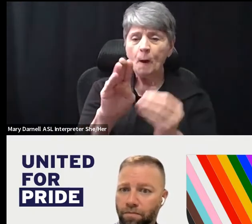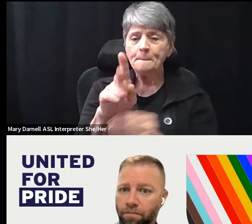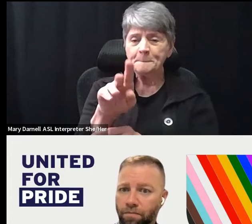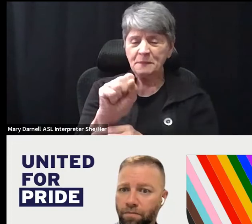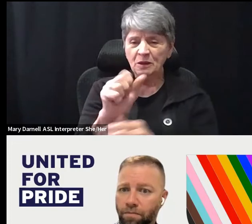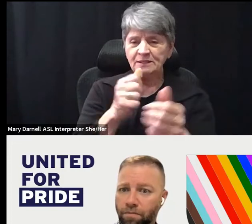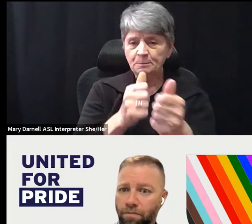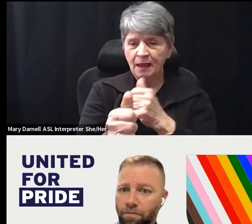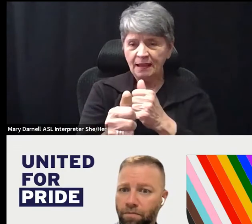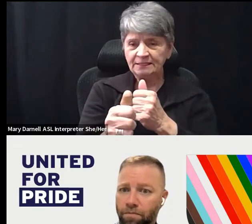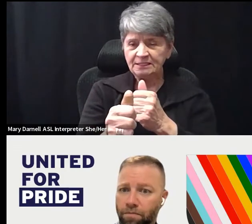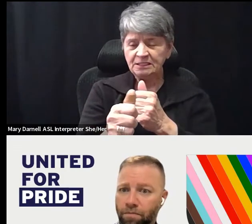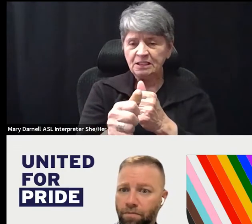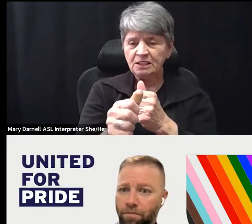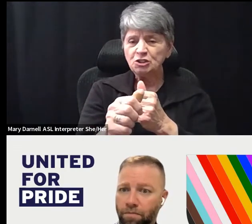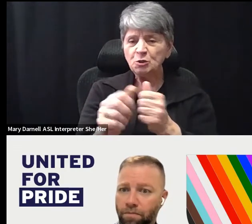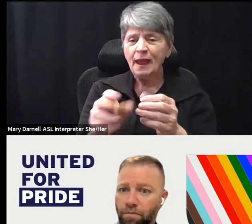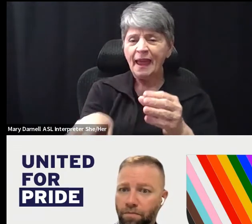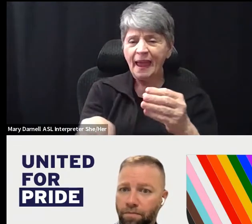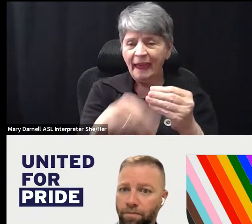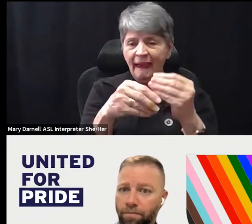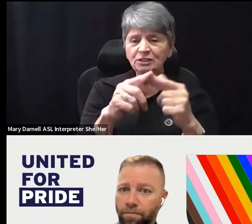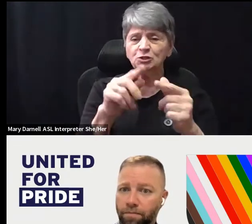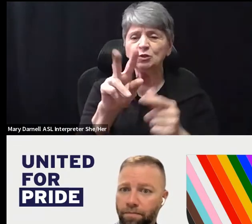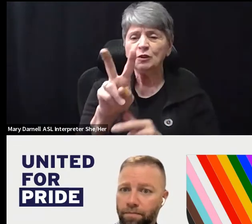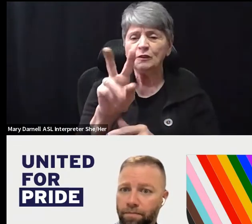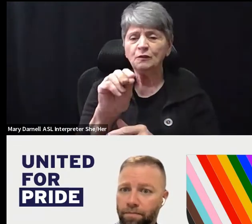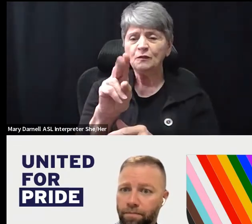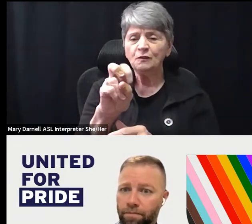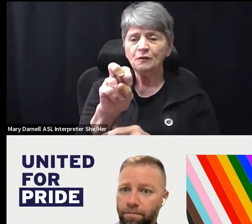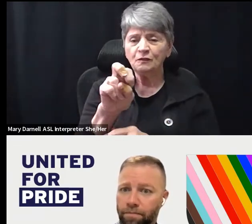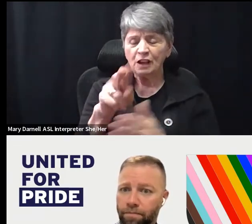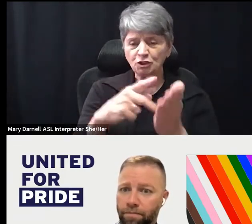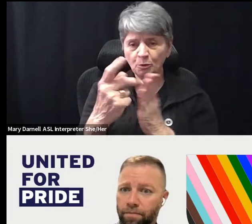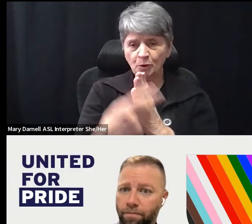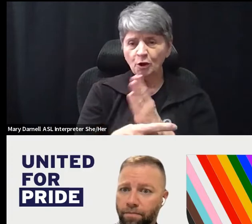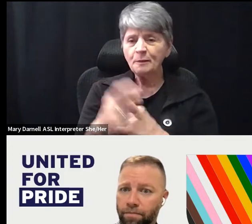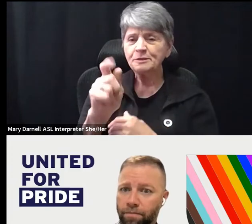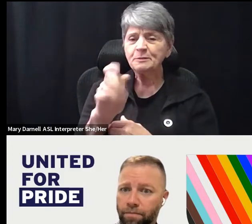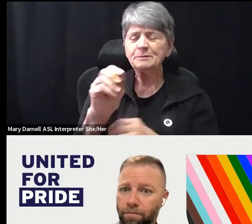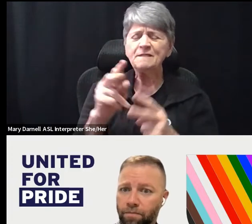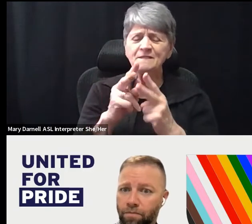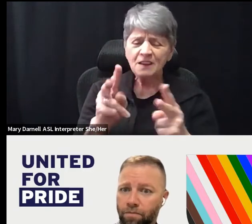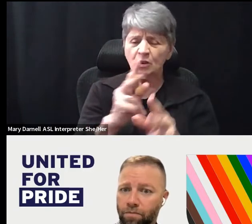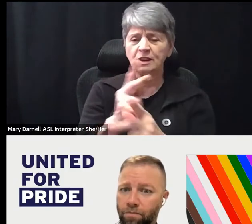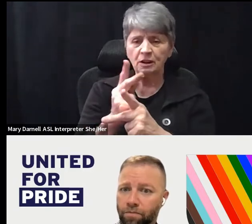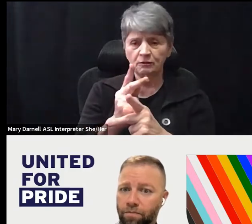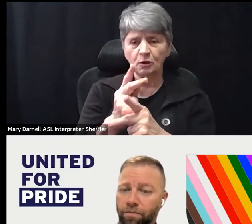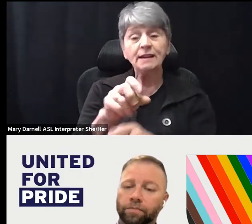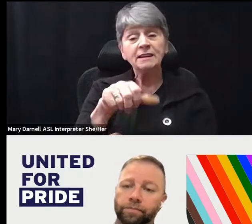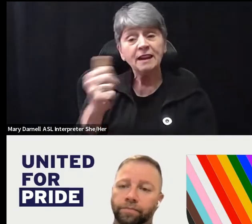expand vouchers. And so we have to really be careful about that. And another thing, I expect